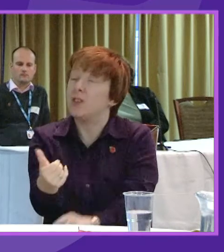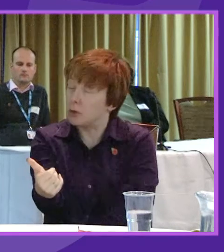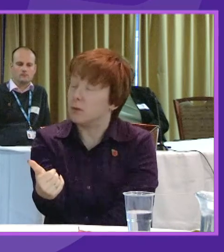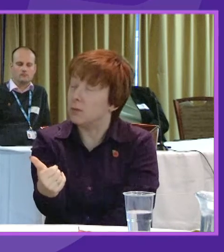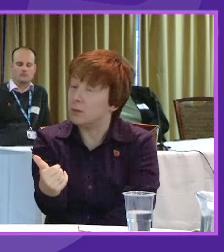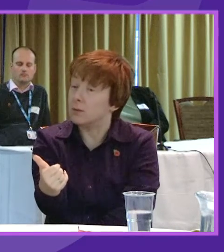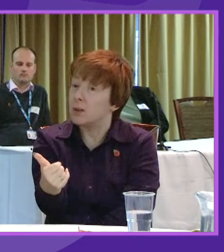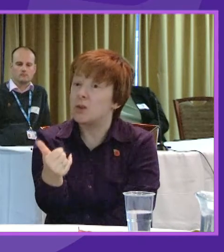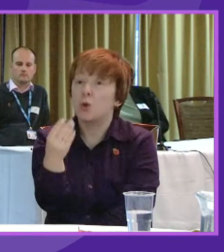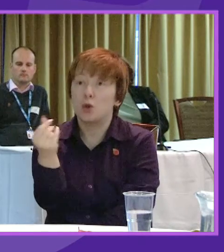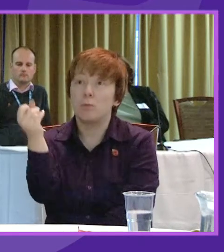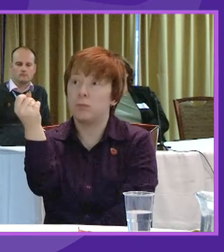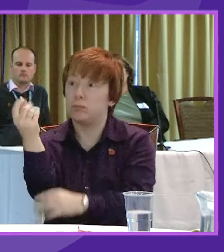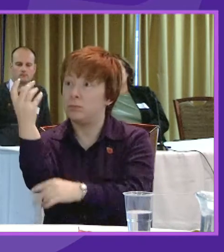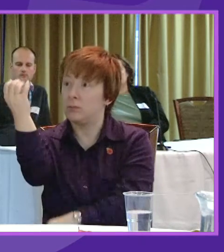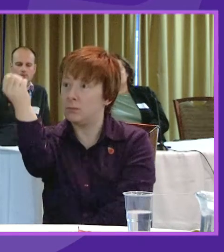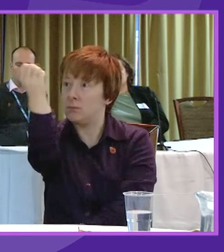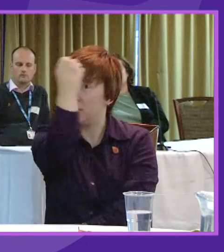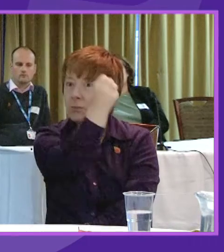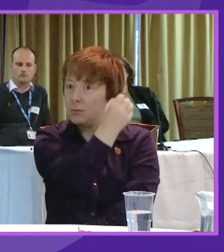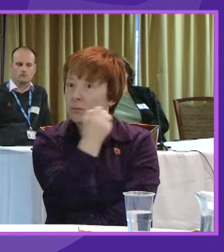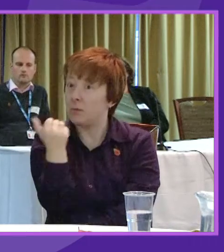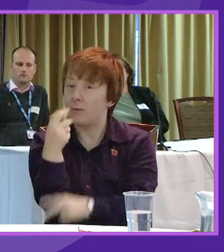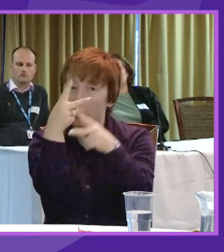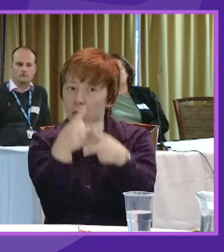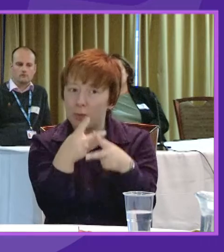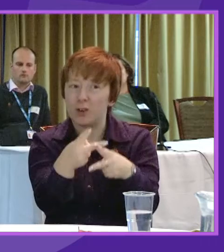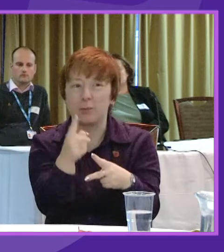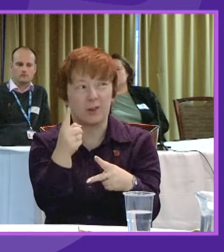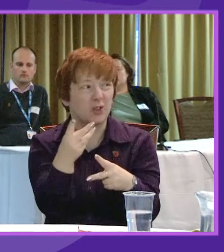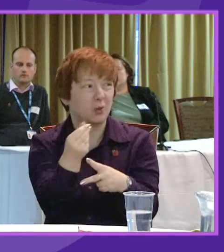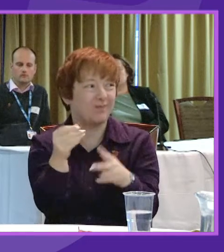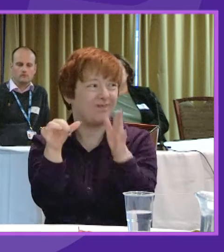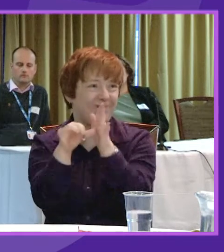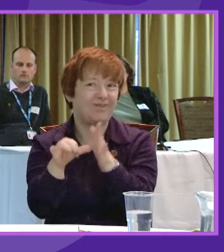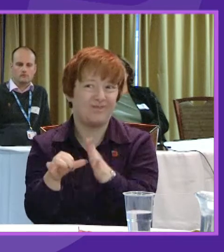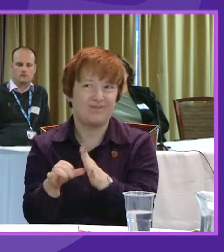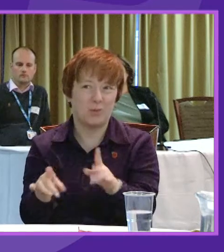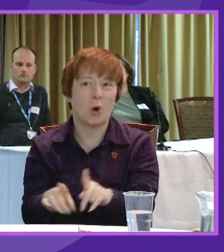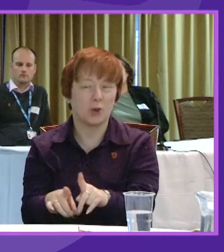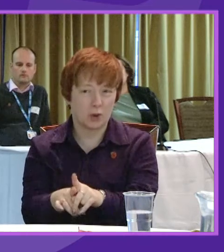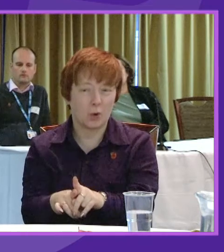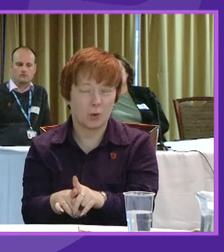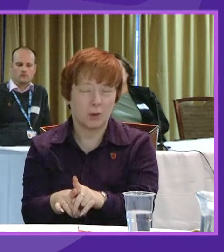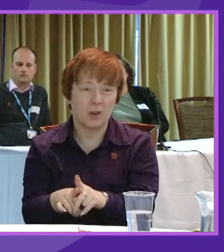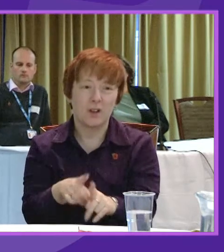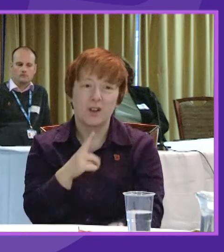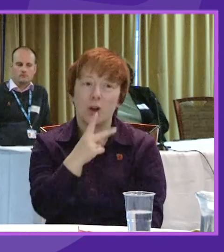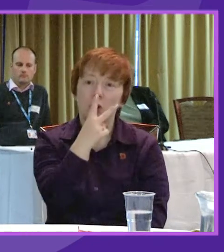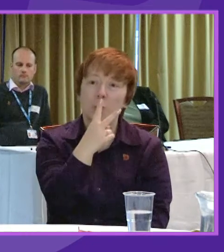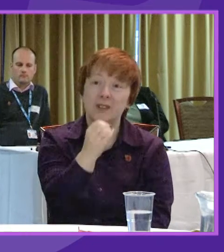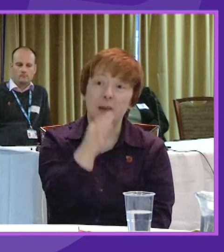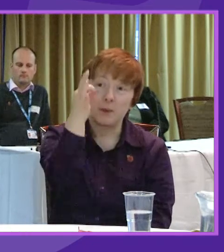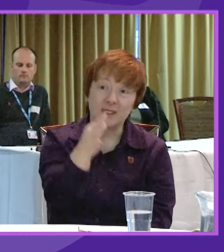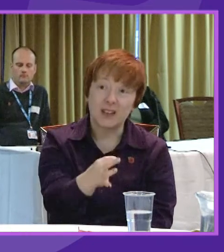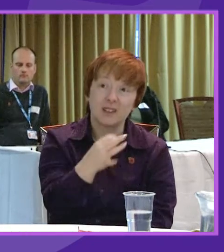which does suggest that there is some really good practice out there in terms of supervision, but also some problems. And only 20% were satisfied